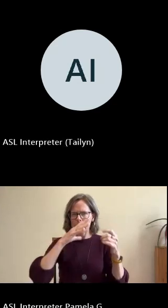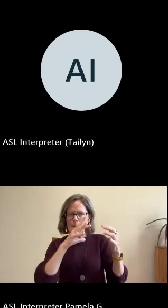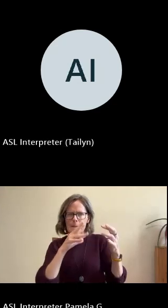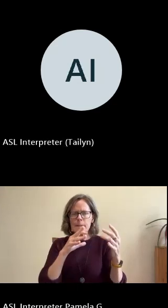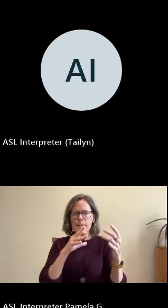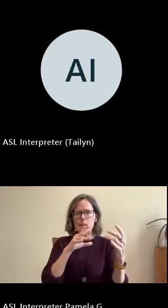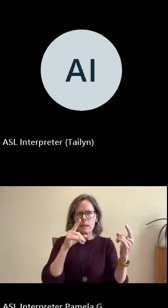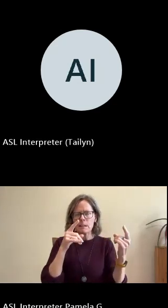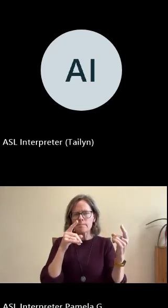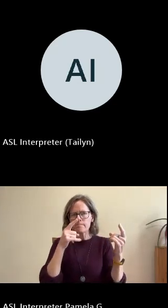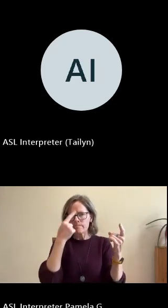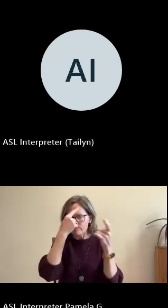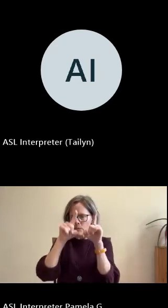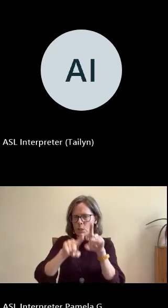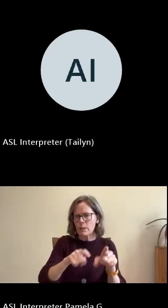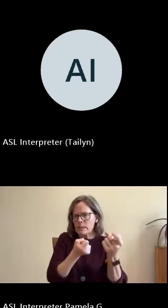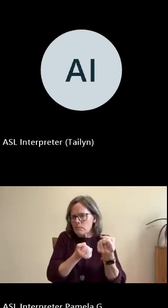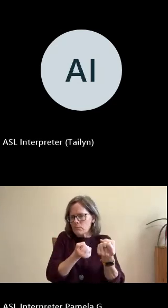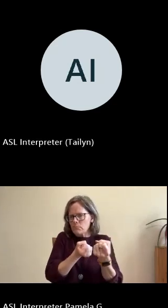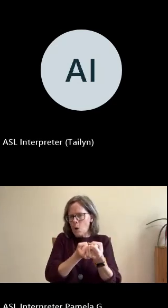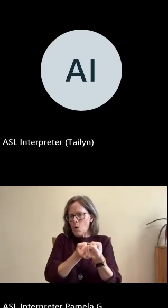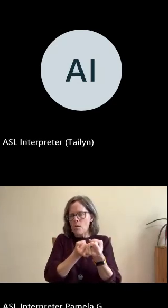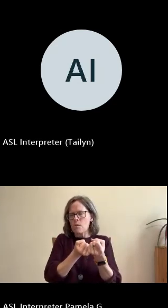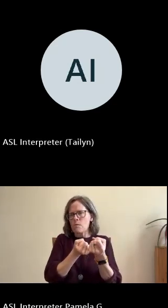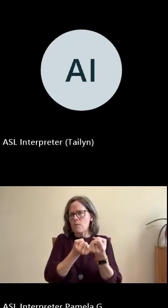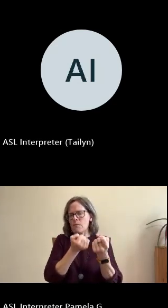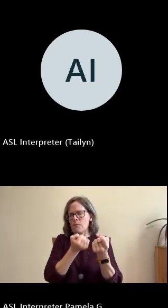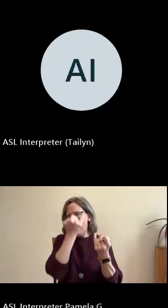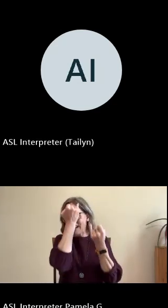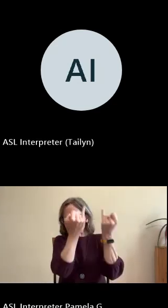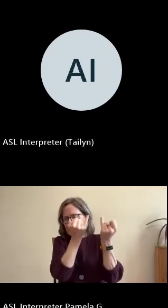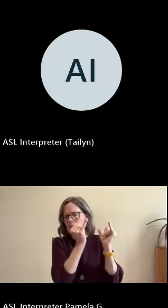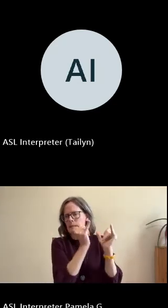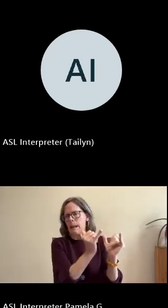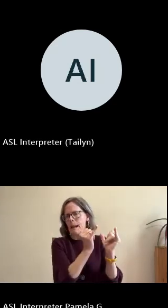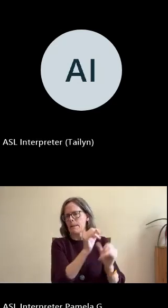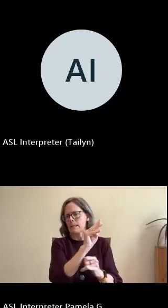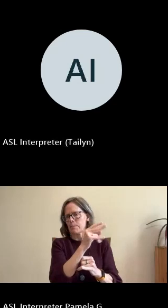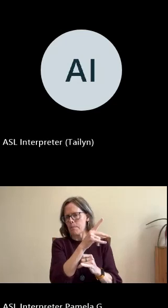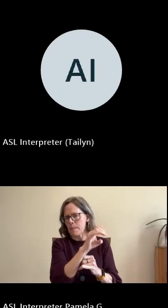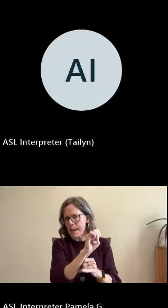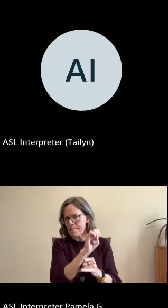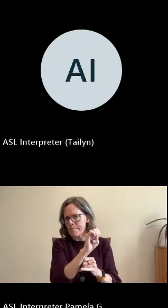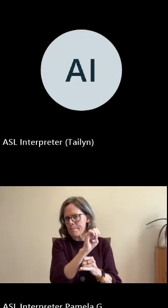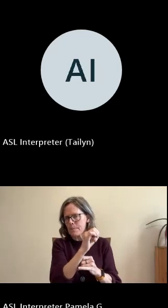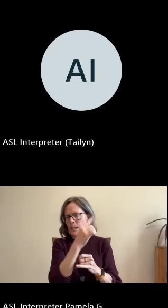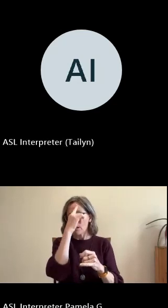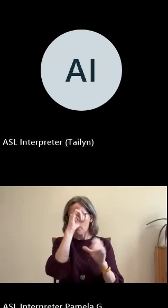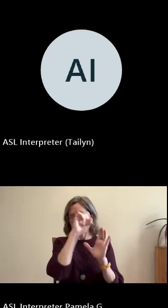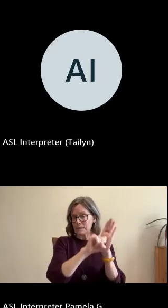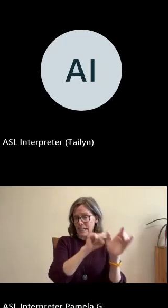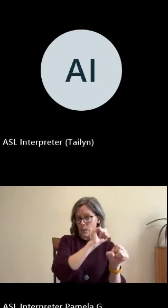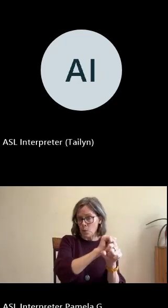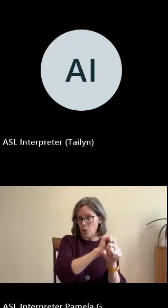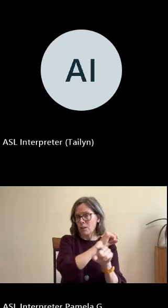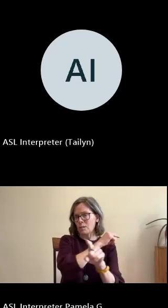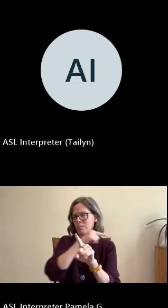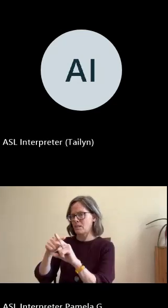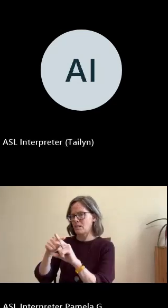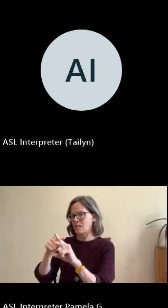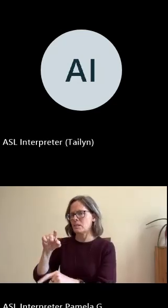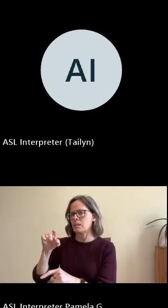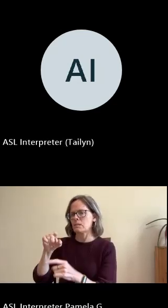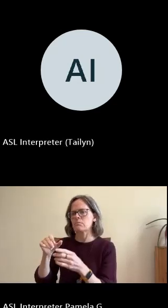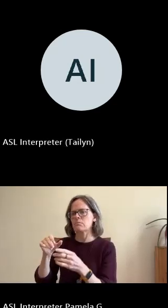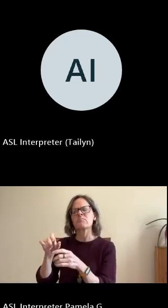MAPE, both, for state work that needs to get done, as well as the labor movement more